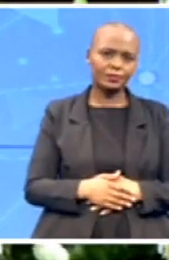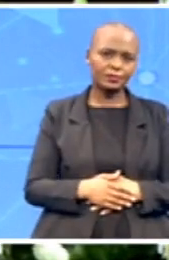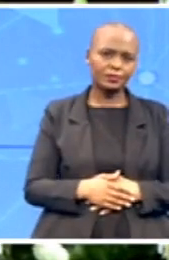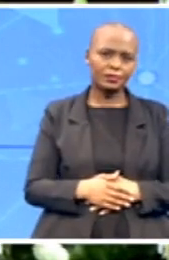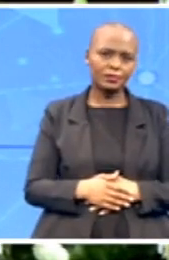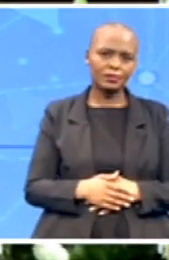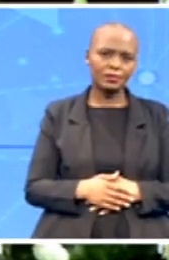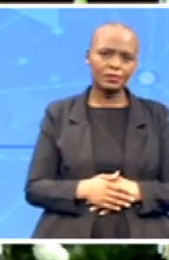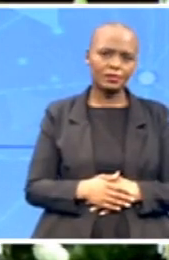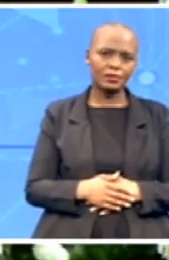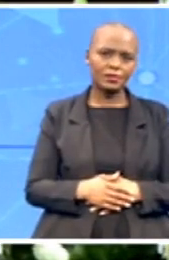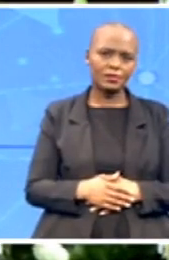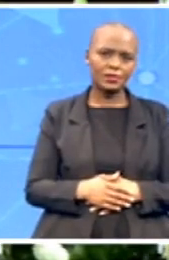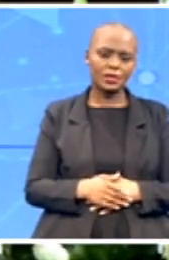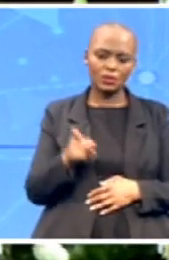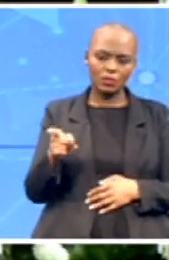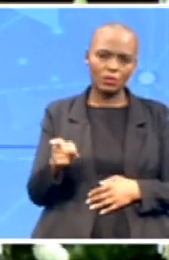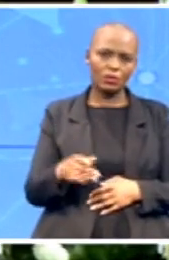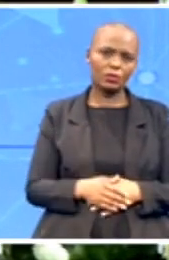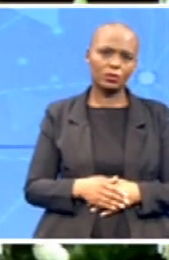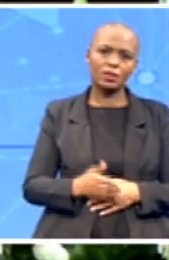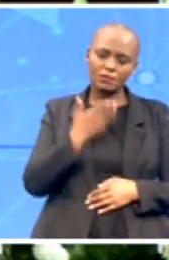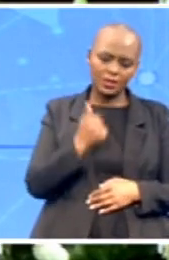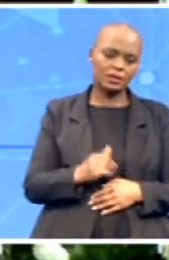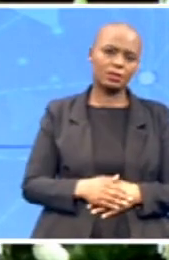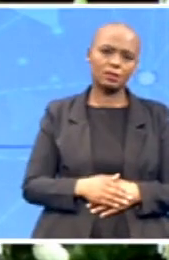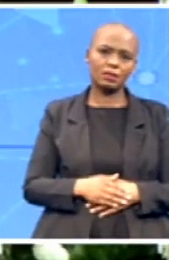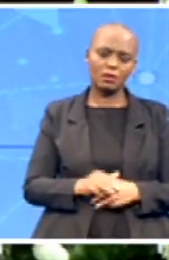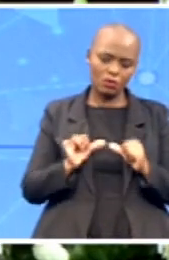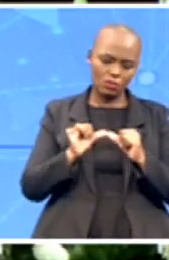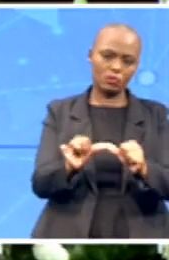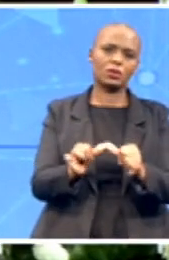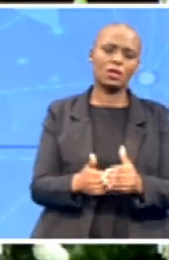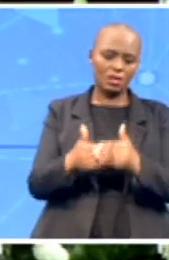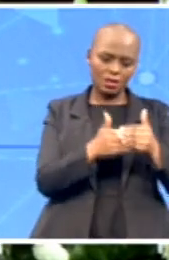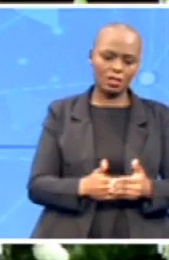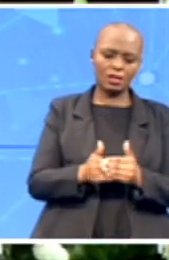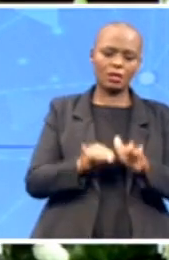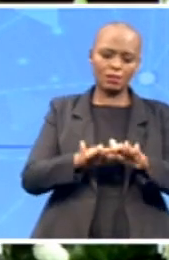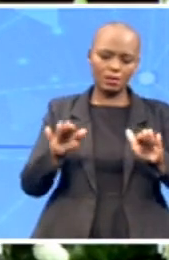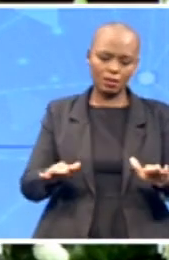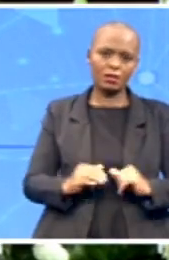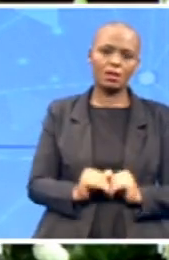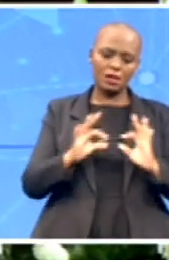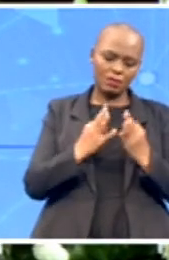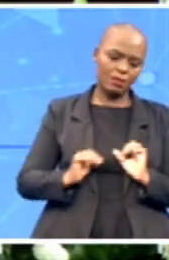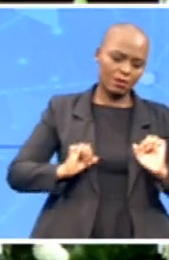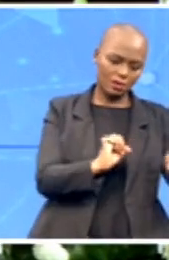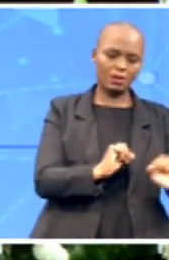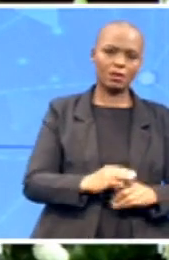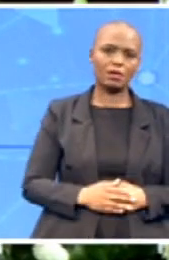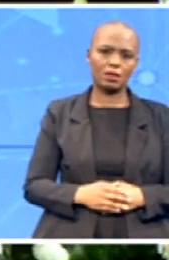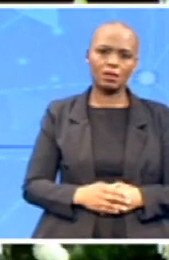looking after her children and her wife. It's not going to be easy to let it happen. But